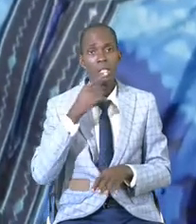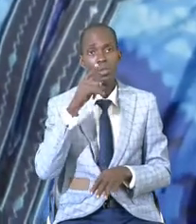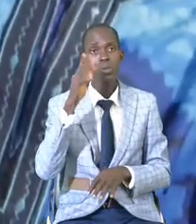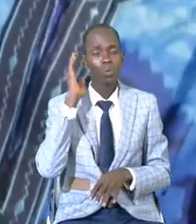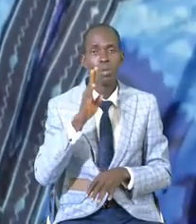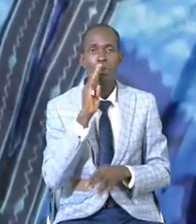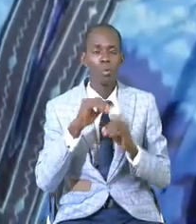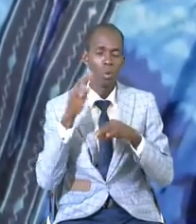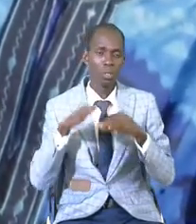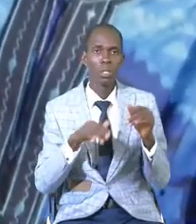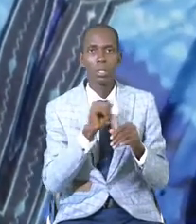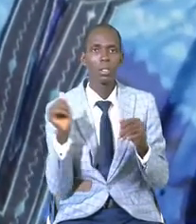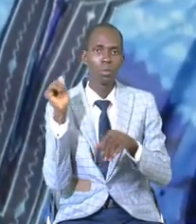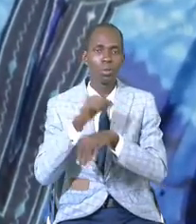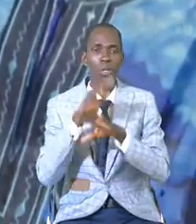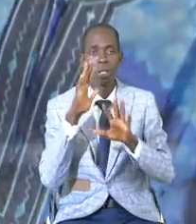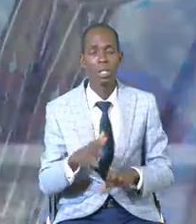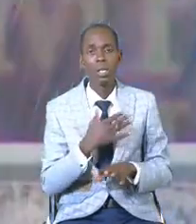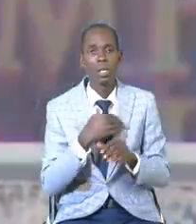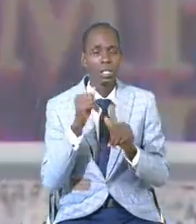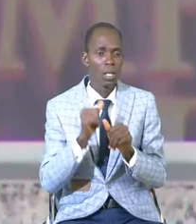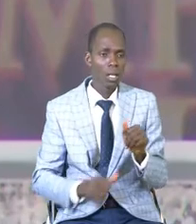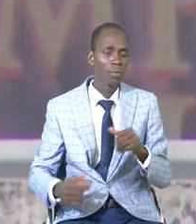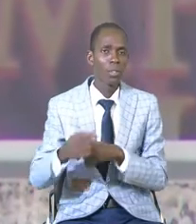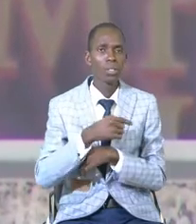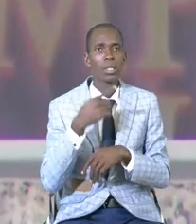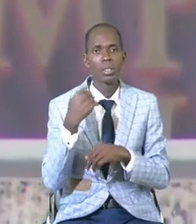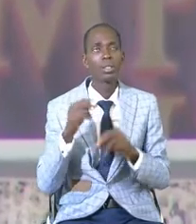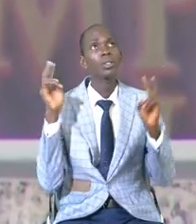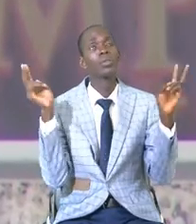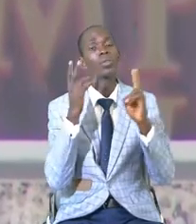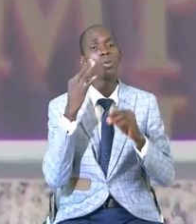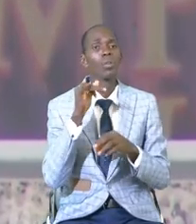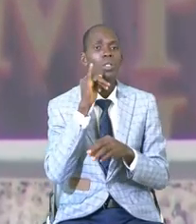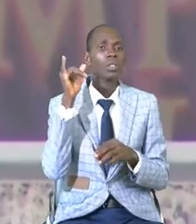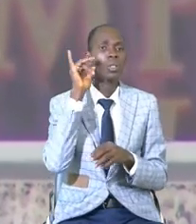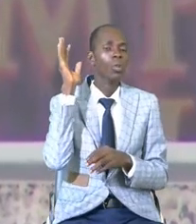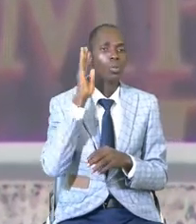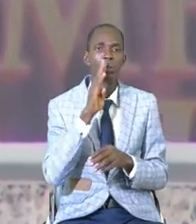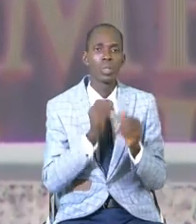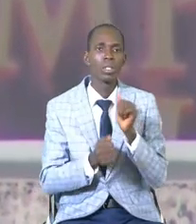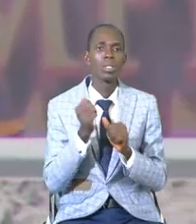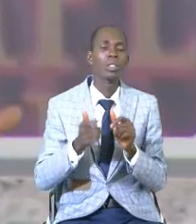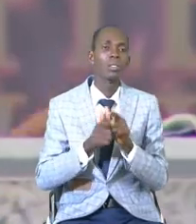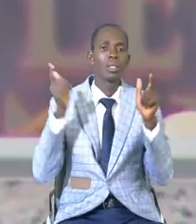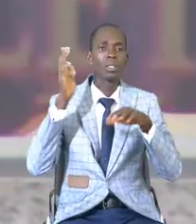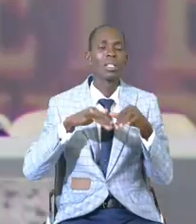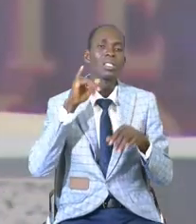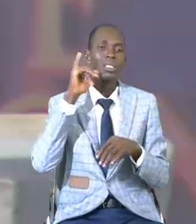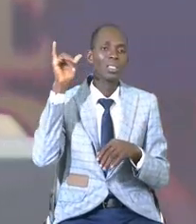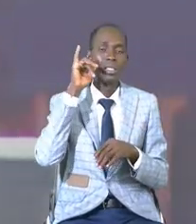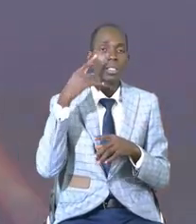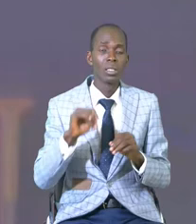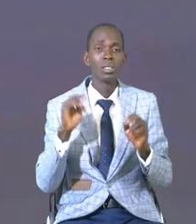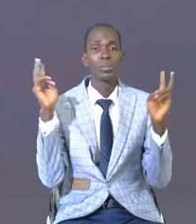a conqueror. And every day, the victory of yesterday will be higher than the victory of yesterday. And the victory of